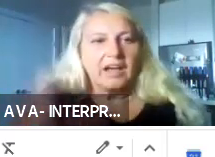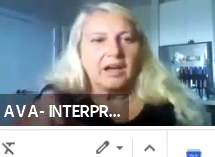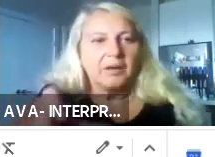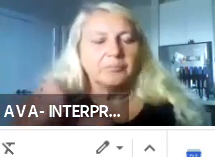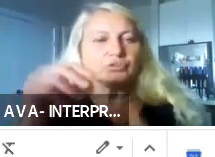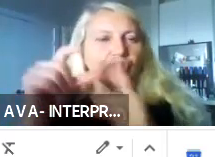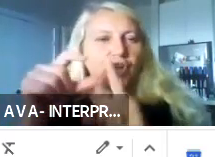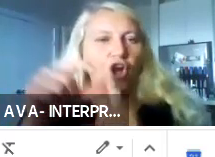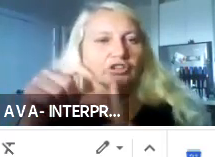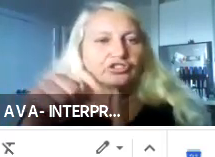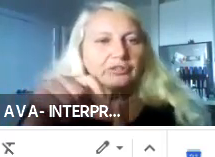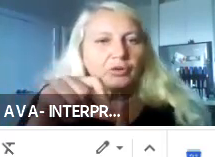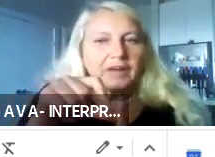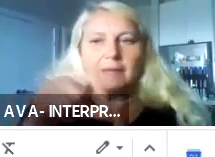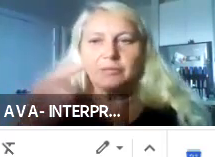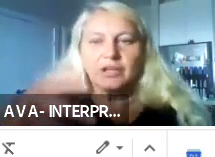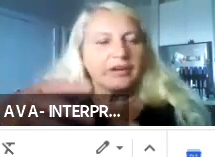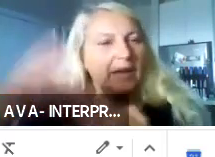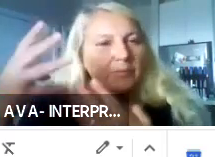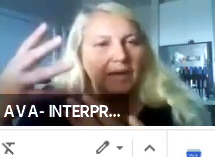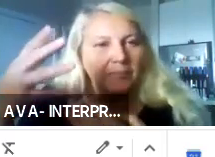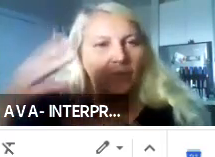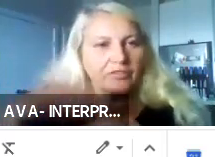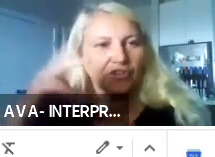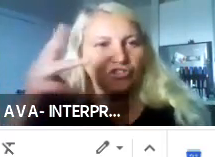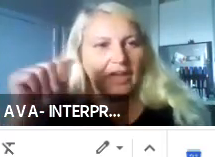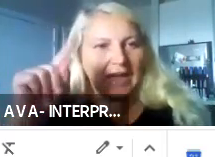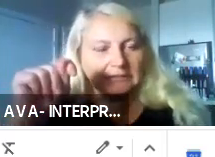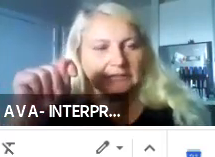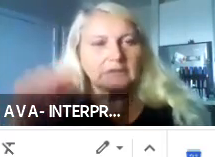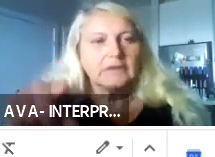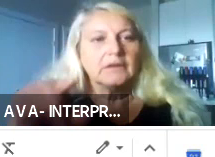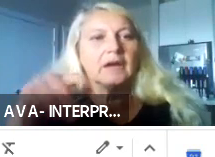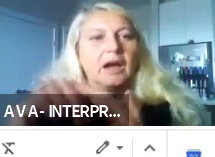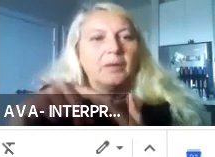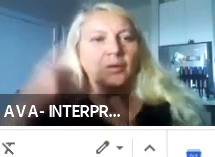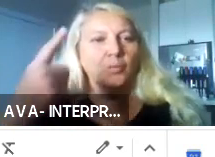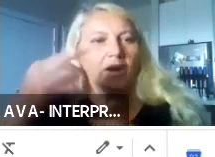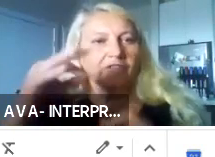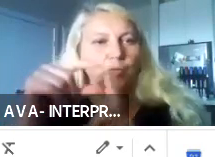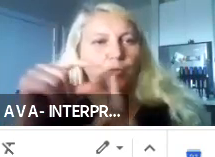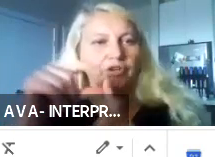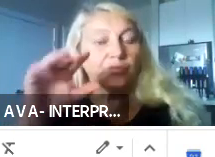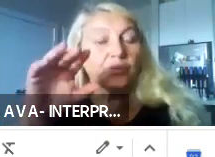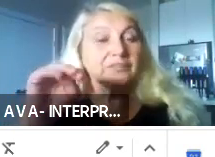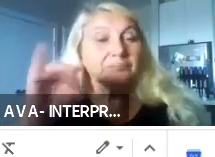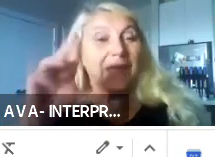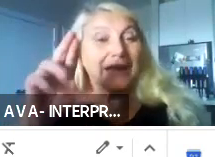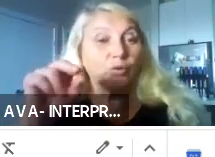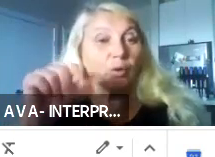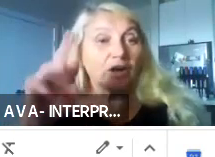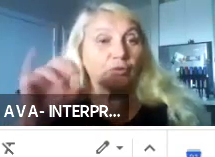was terminology and vocabulary coming up on the chat. And one of the words